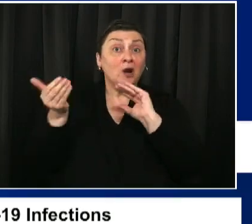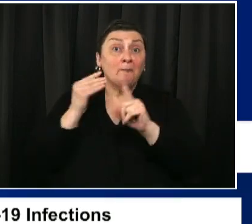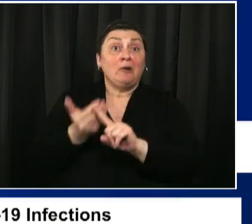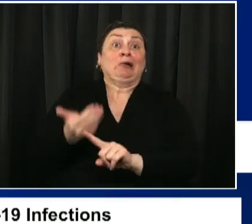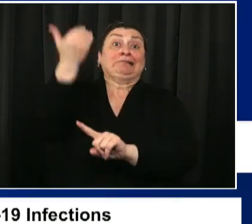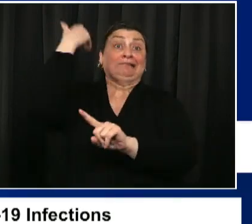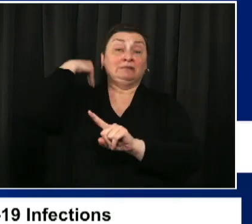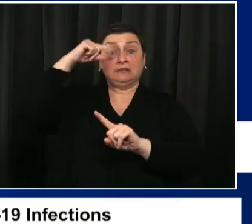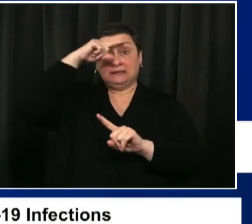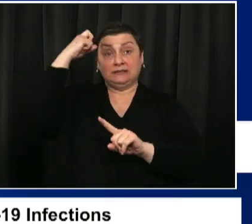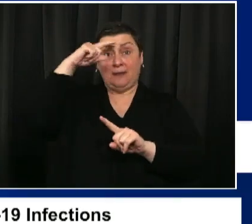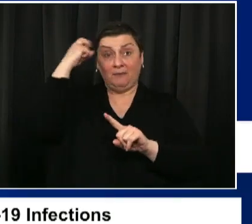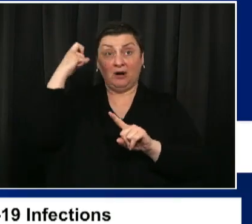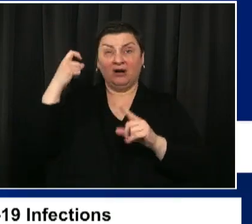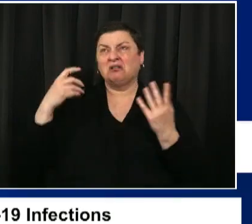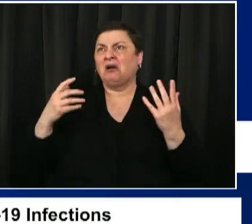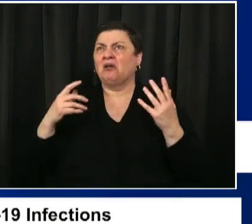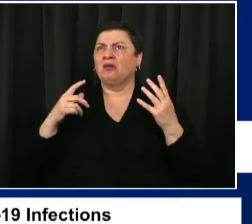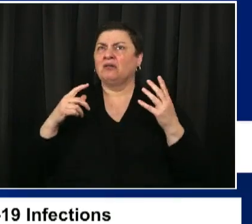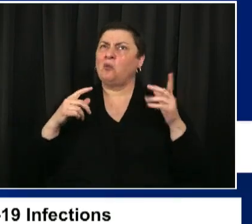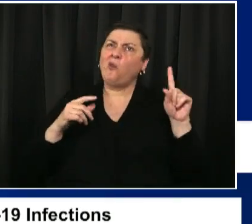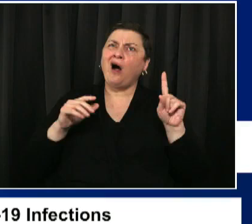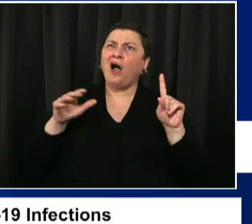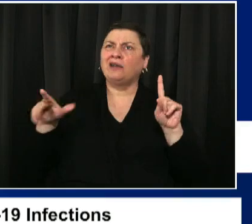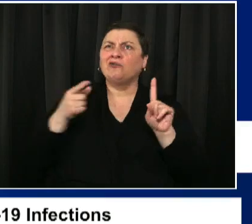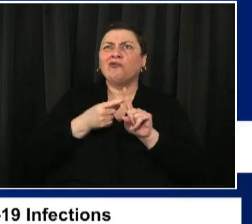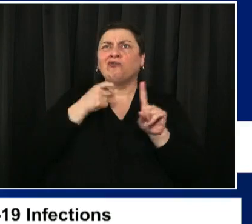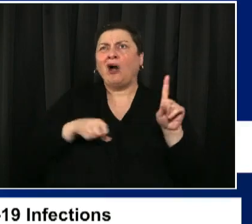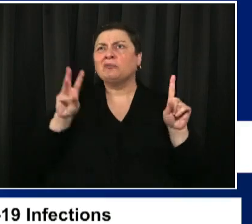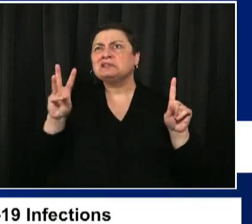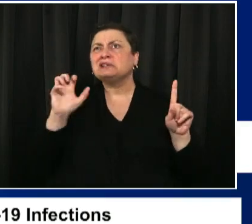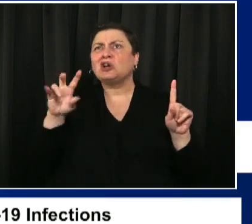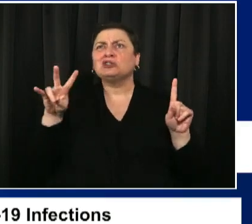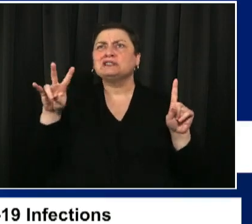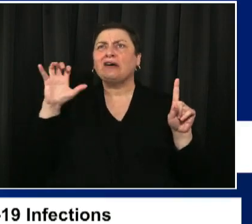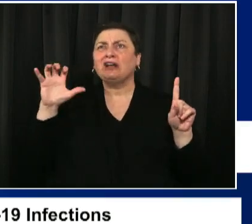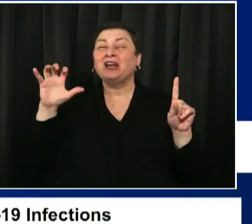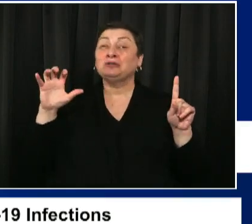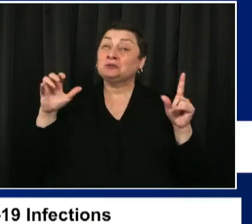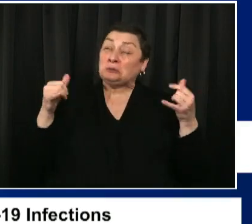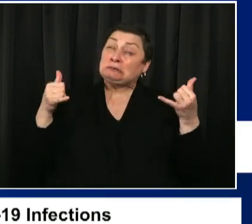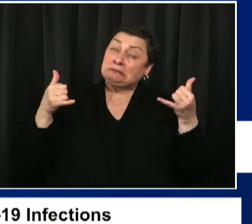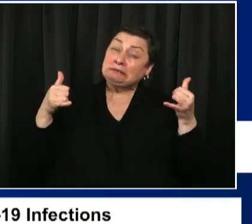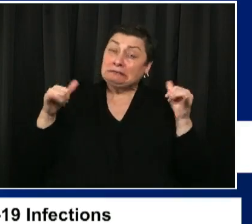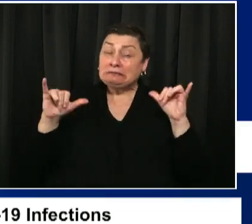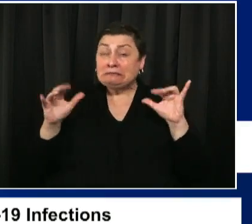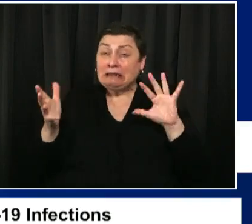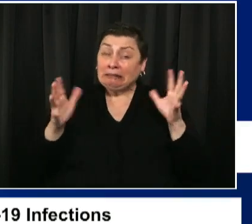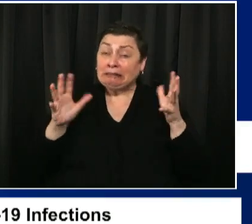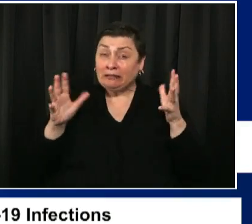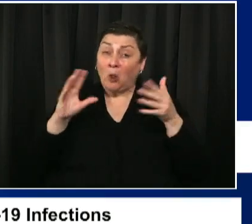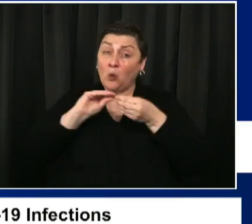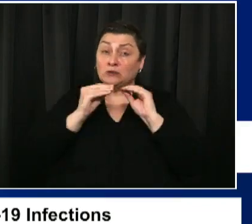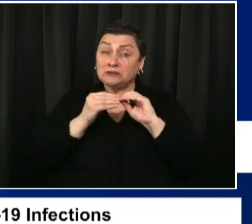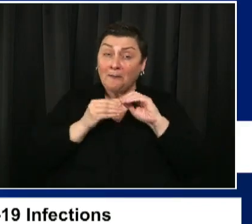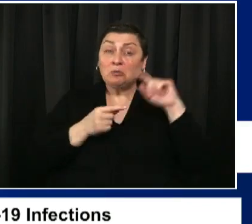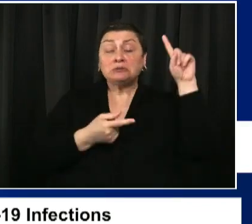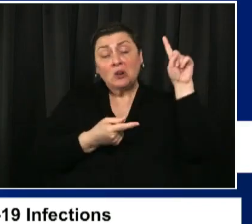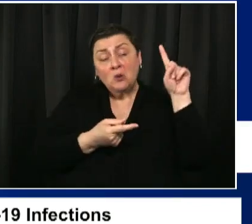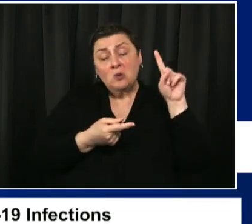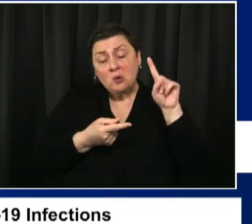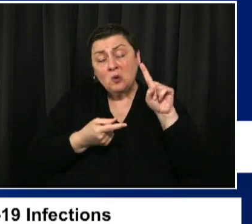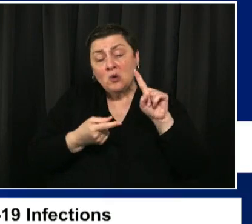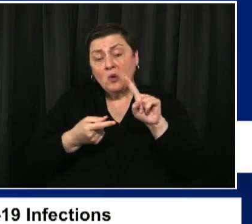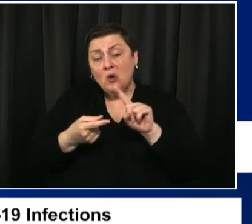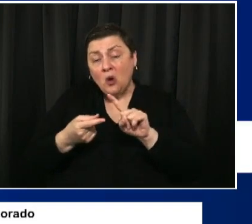range of 1 per 600 or 700. So we are at this, as Dr. Herlihy mentioned, plateau that is higher than we would like it